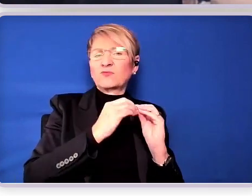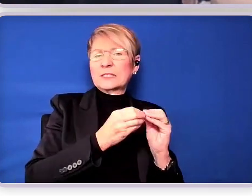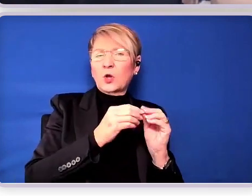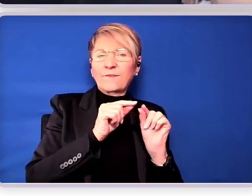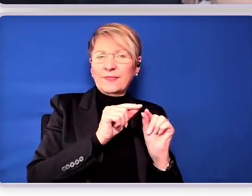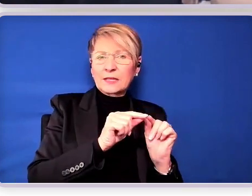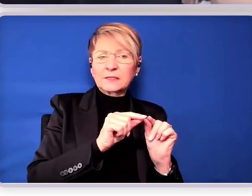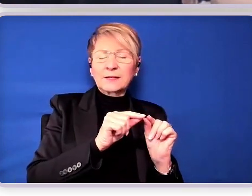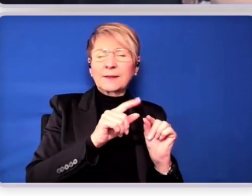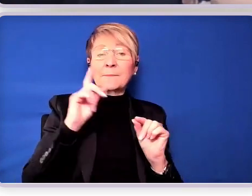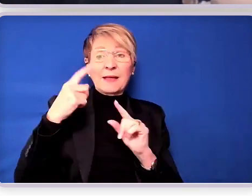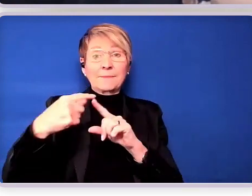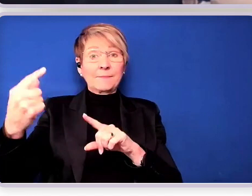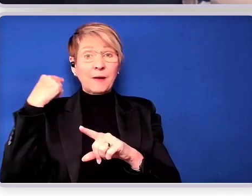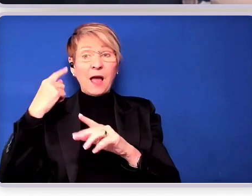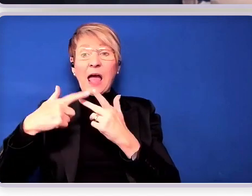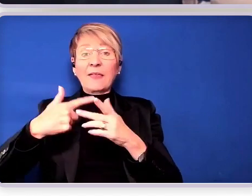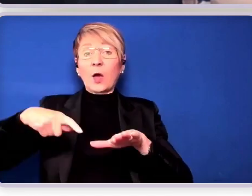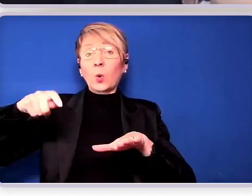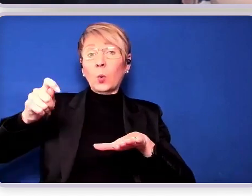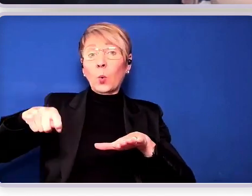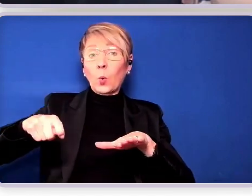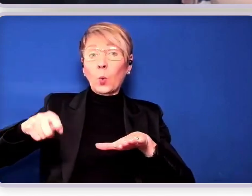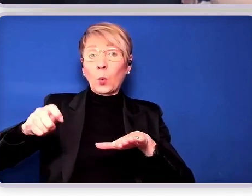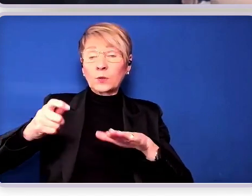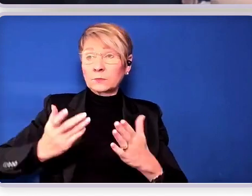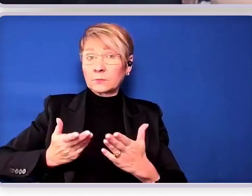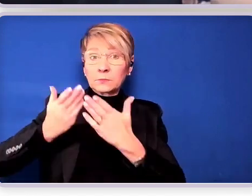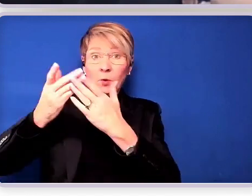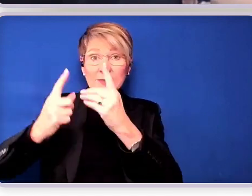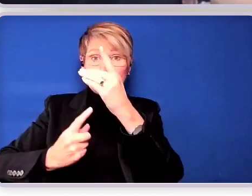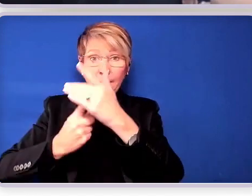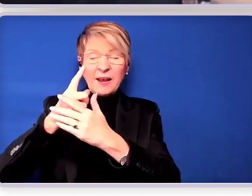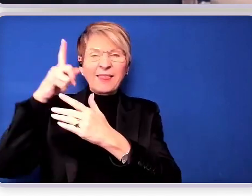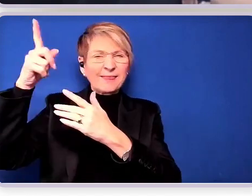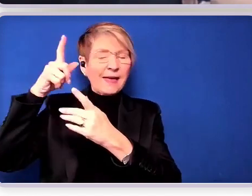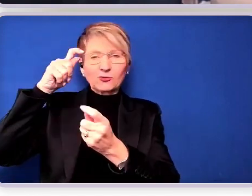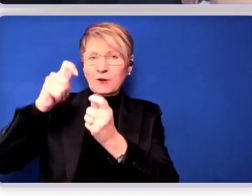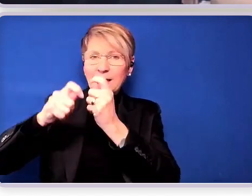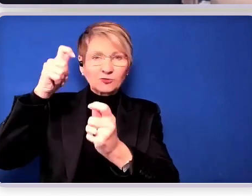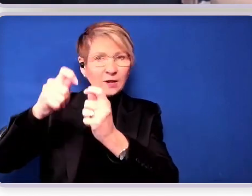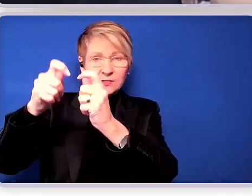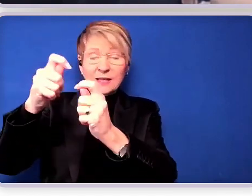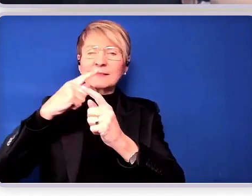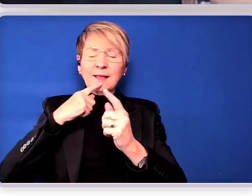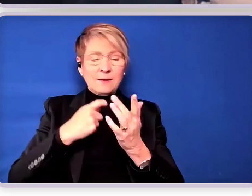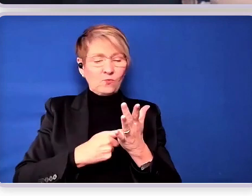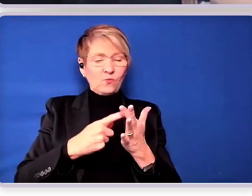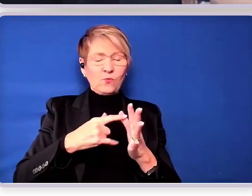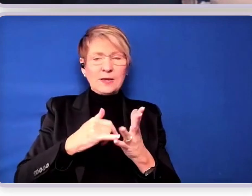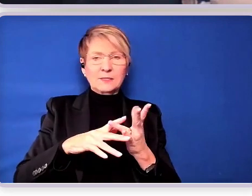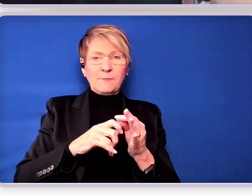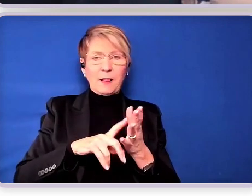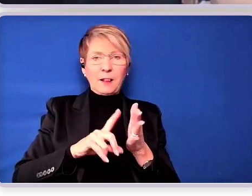this is that in terms of reasonable adjustments, you now have to prove that the person didn't give you